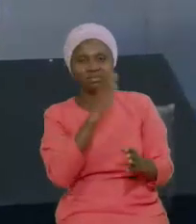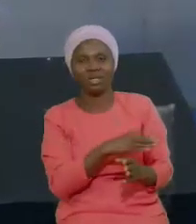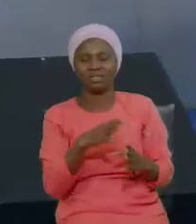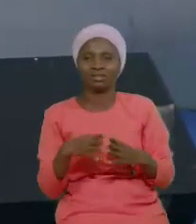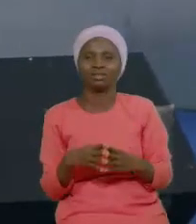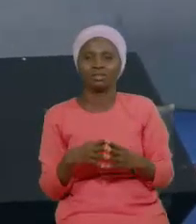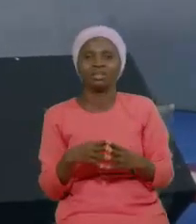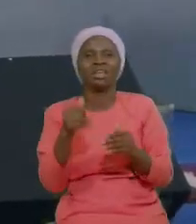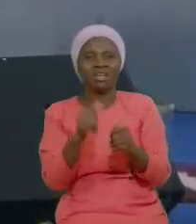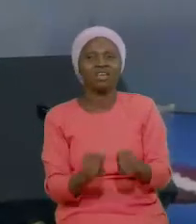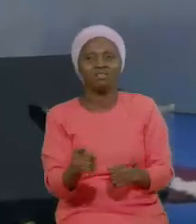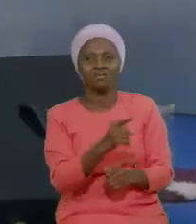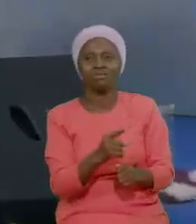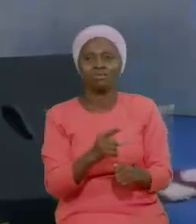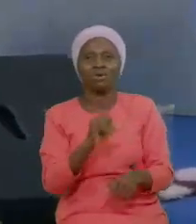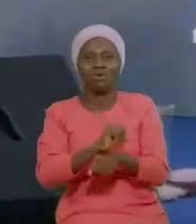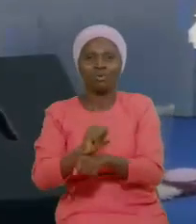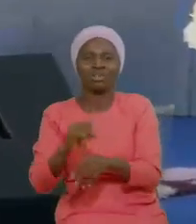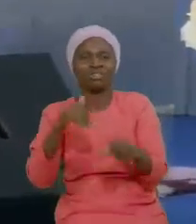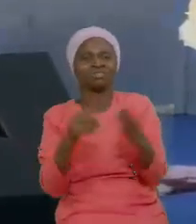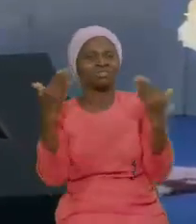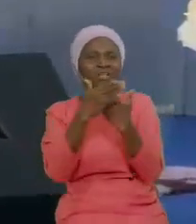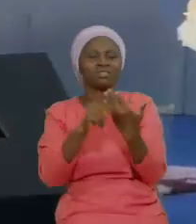Everybody is walking in darkness.